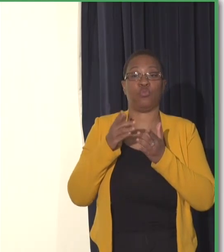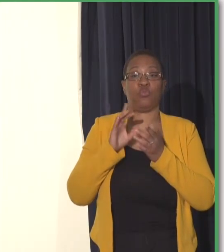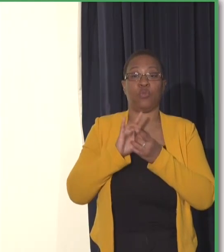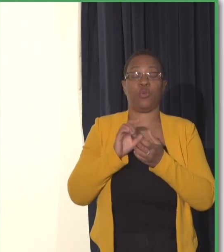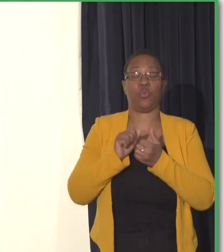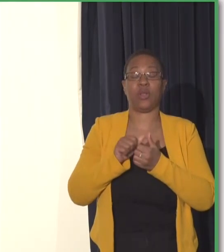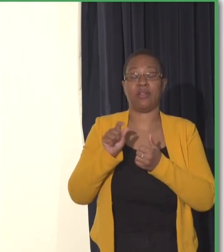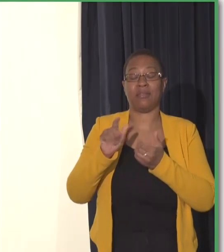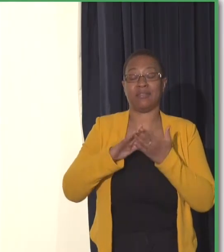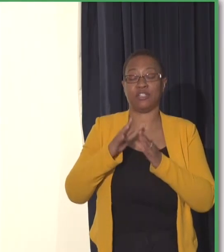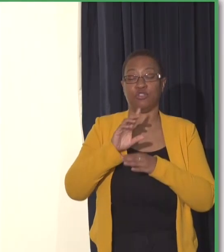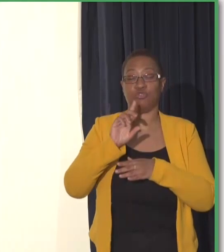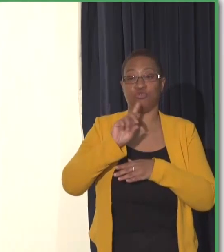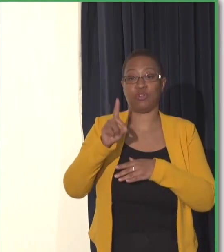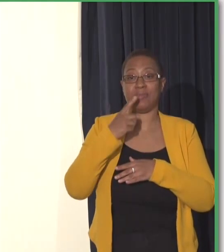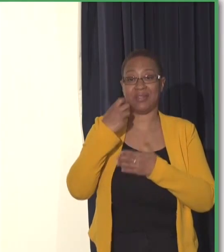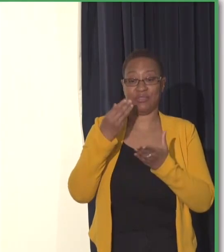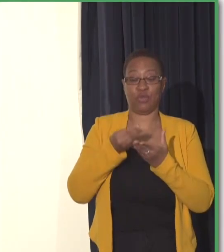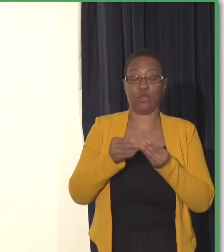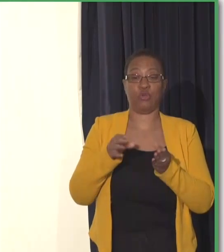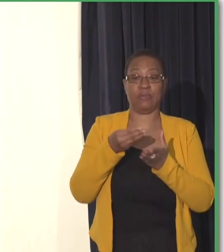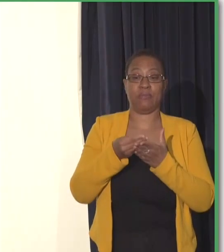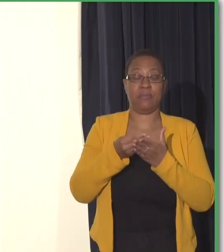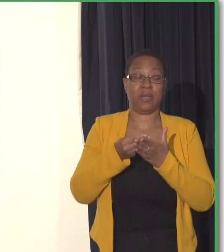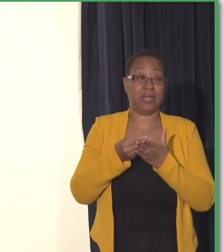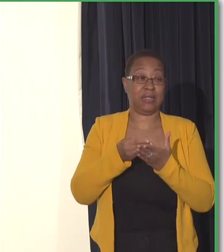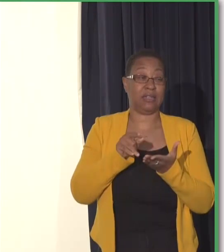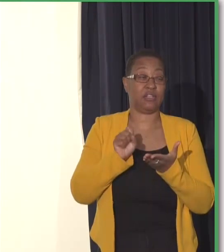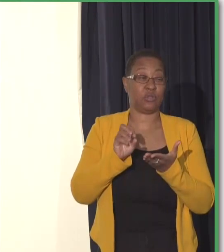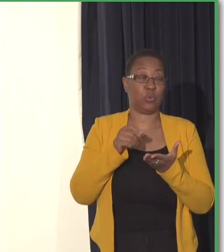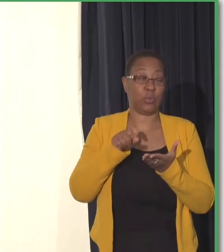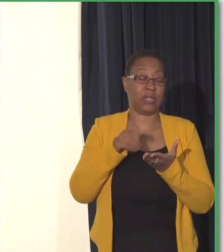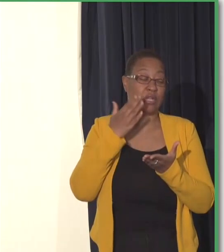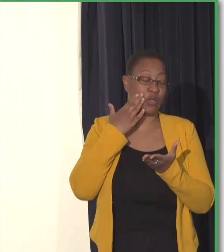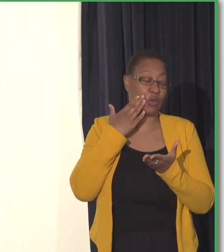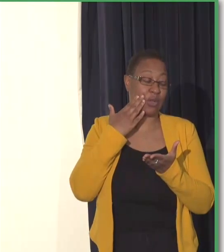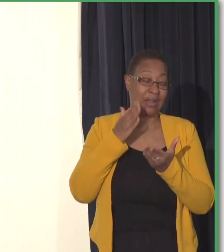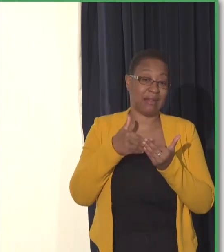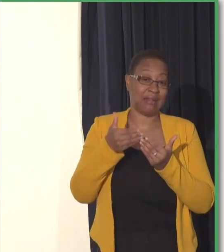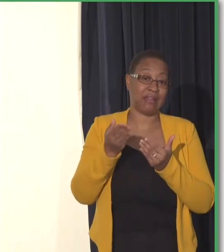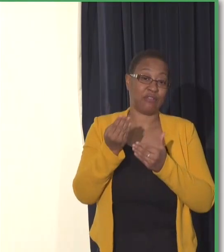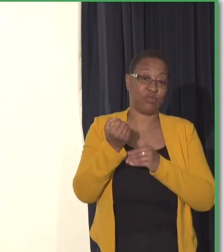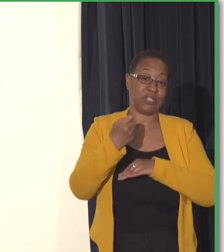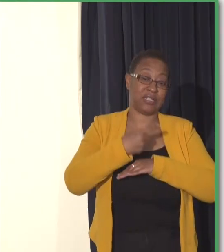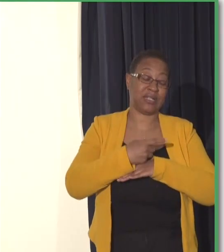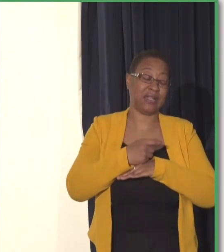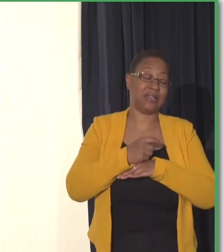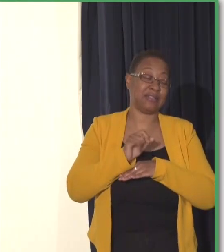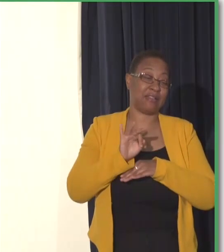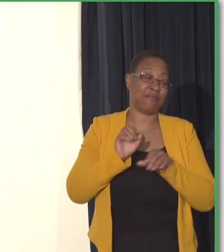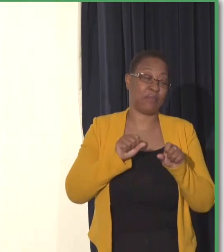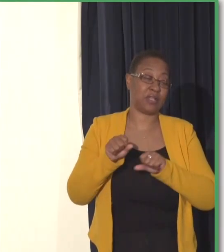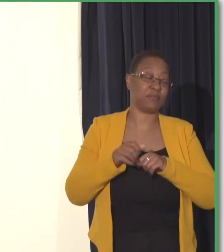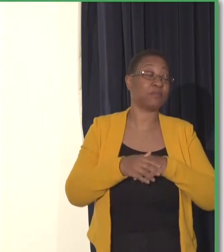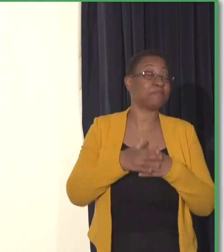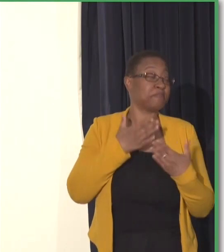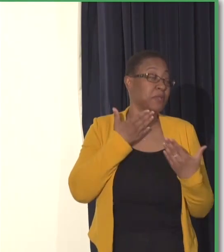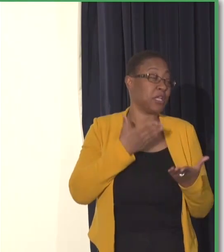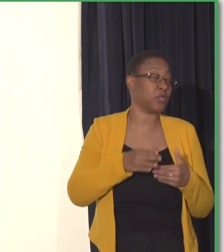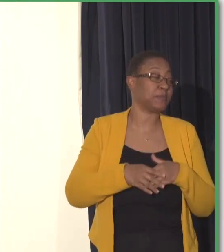a financial standpoint. So we'd like to know that probably within the next 14 days if possible. Thank